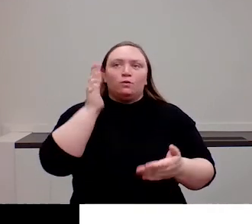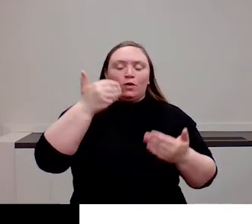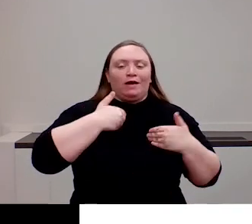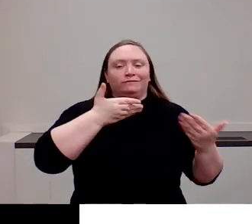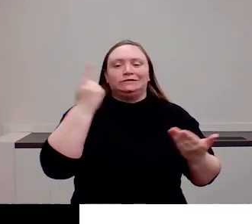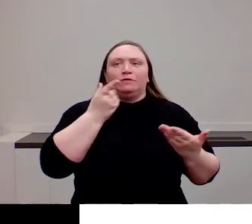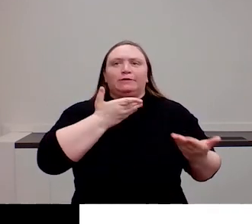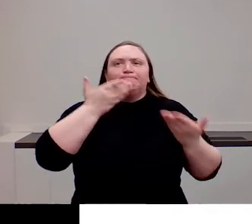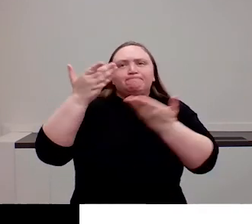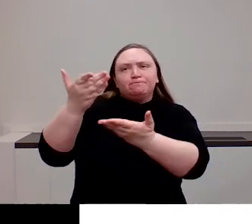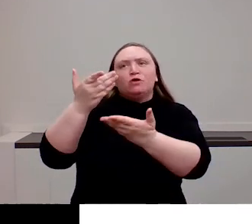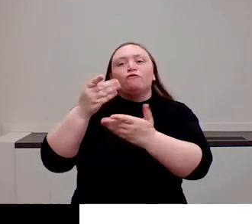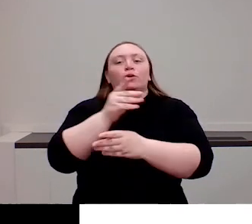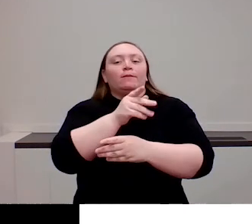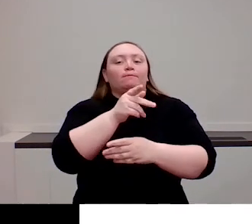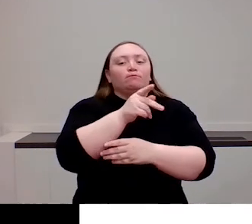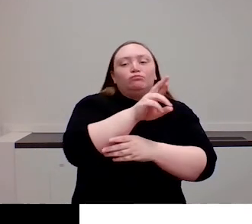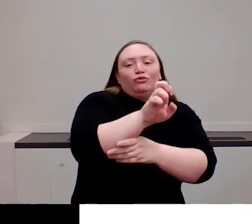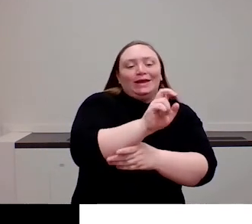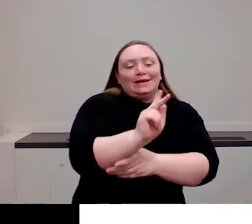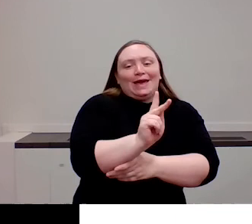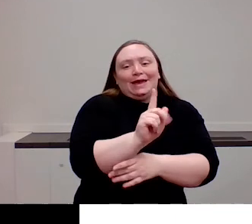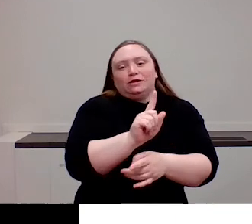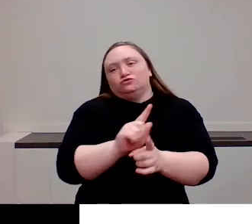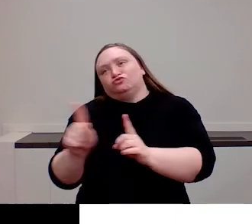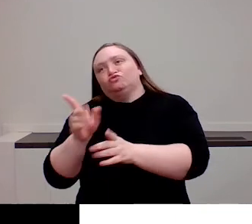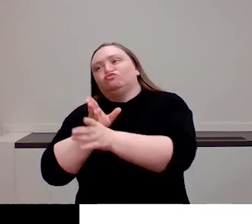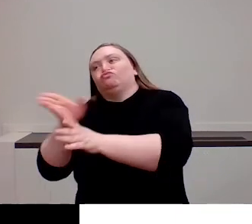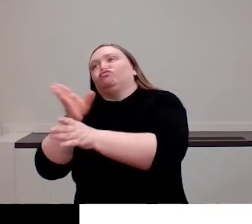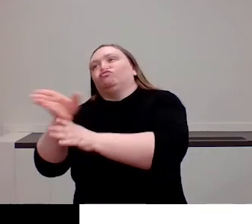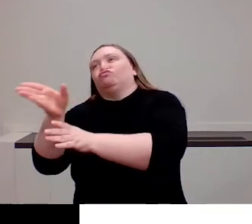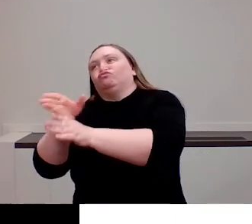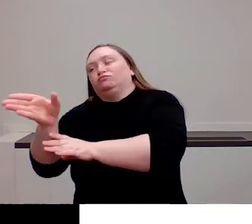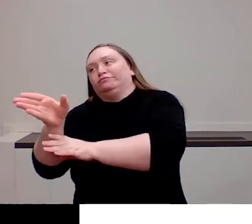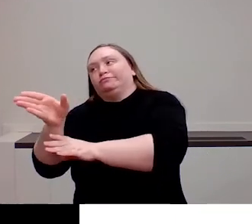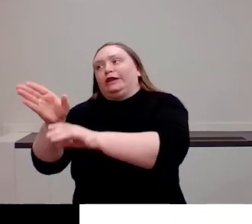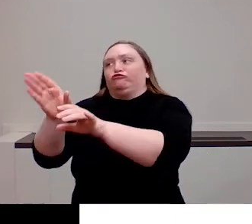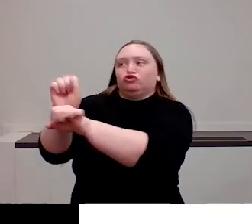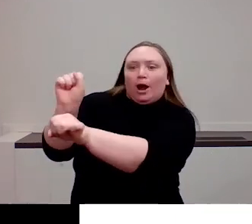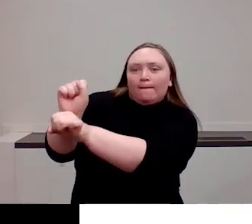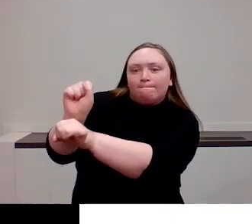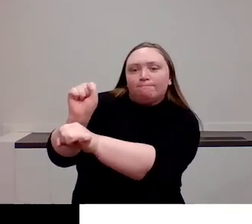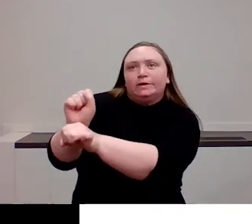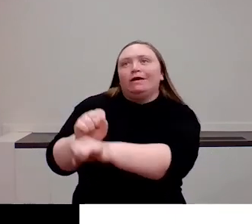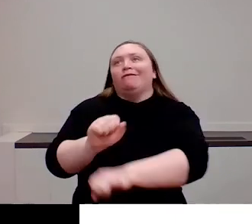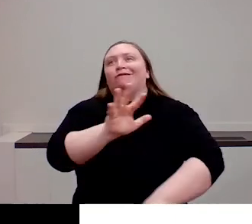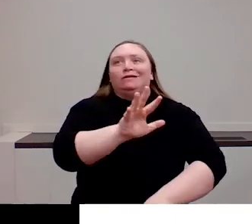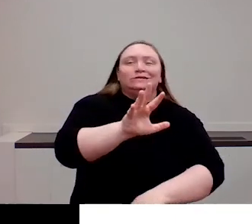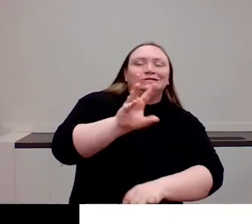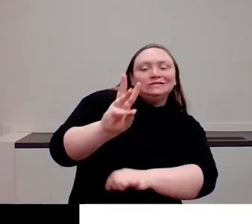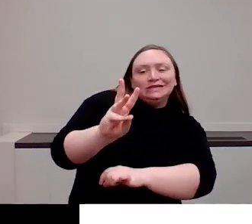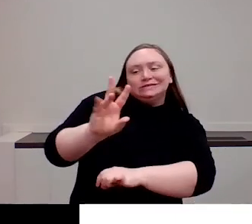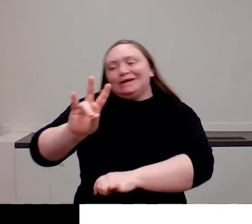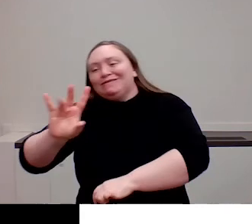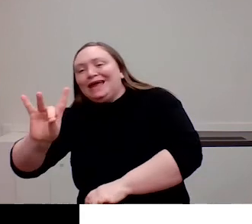before you in regard to the pathways going from pre-K all the way into industry, or what it should look like when Naviance in the fifth grade, Expo in the